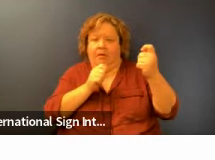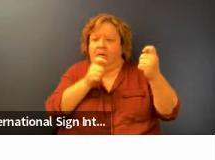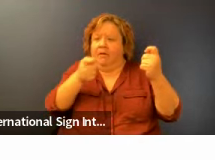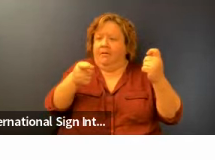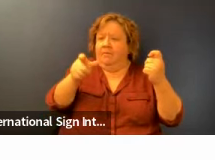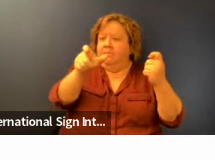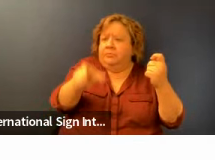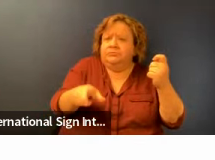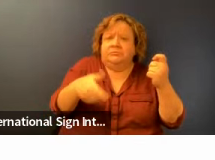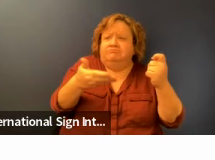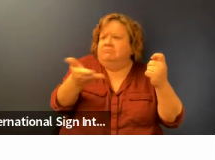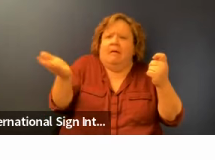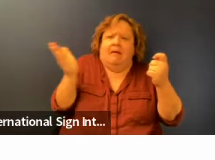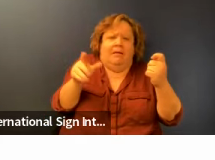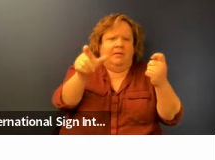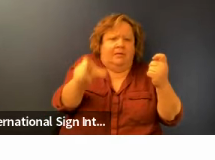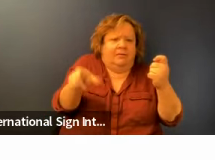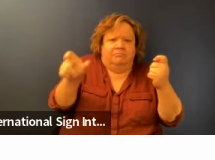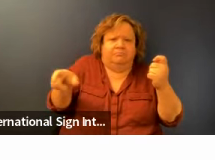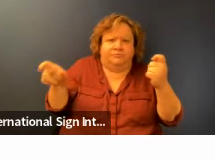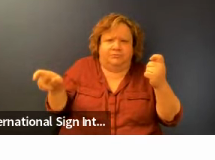this is more prominent,